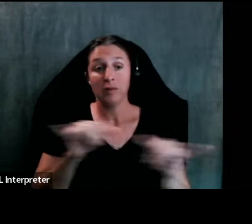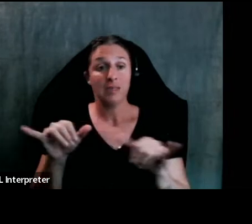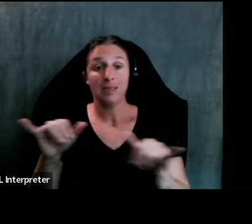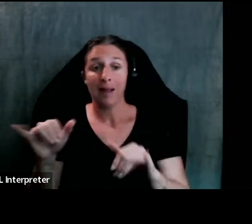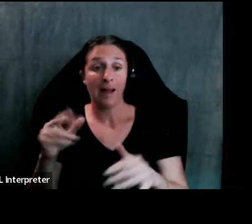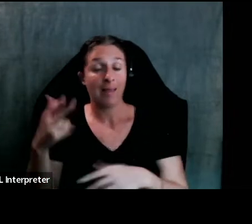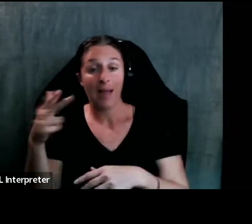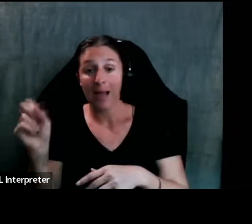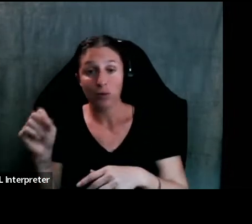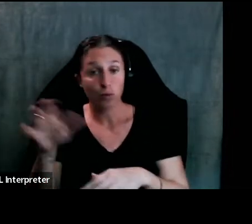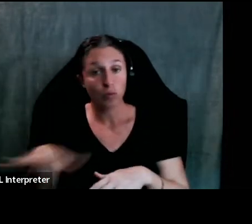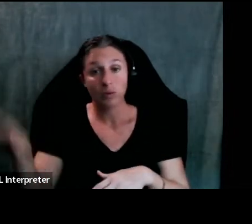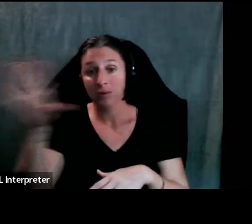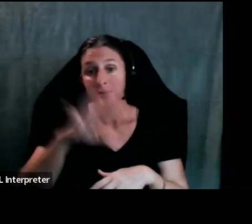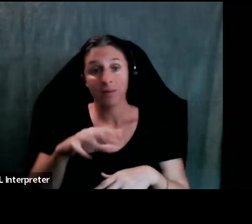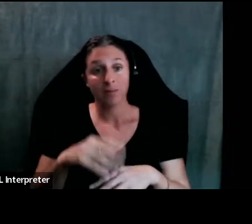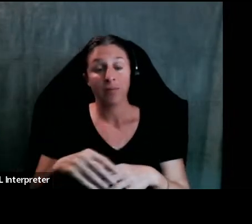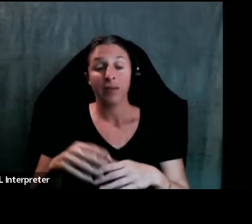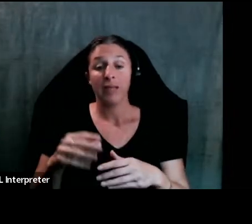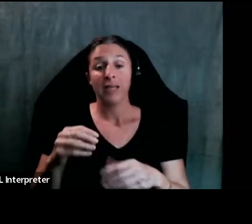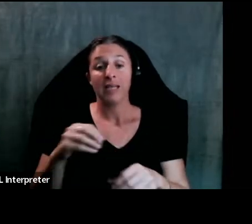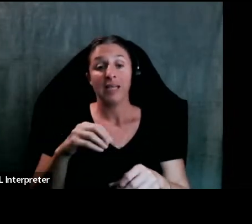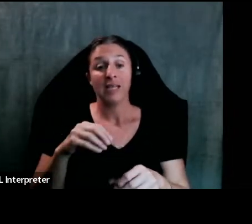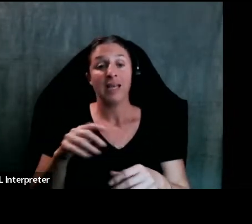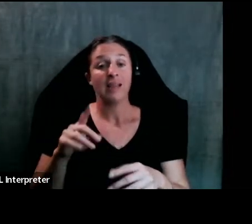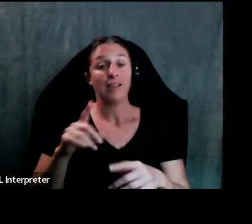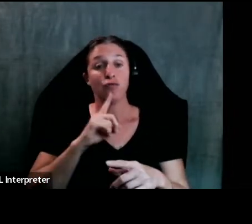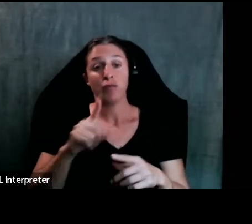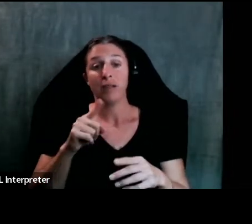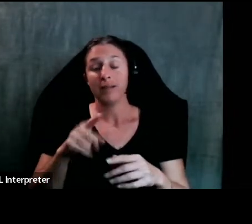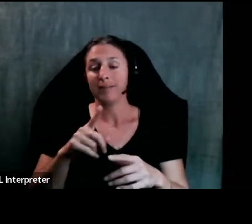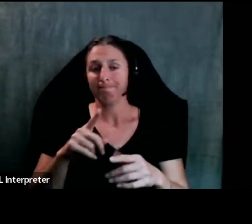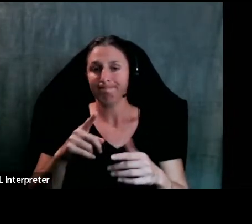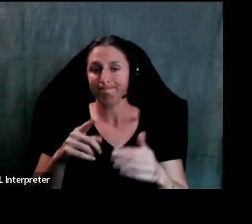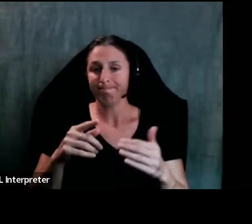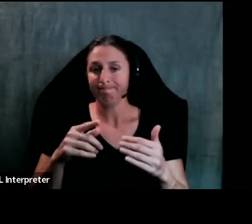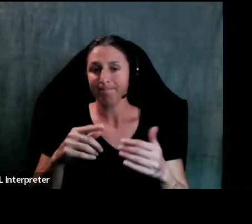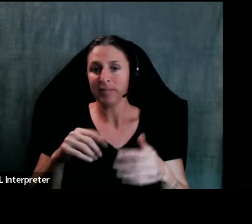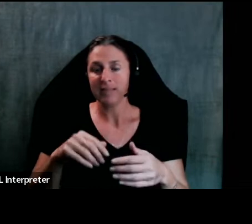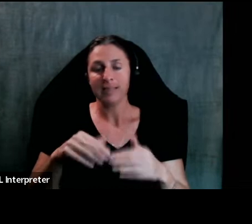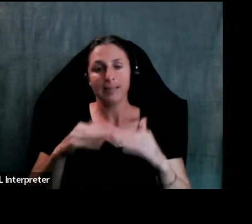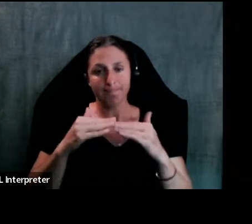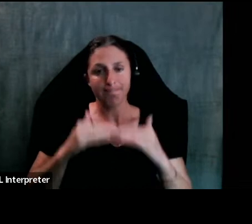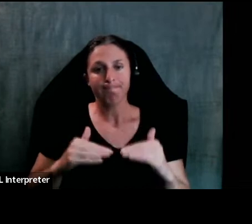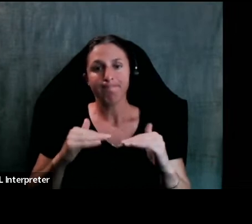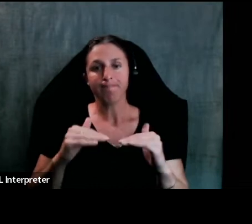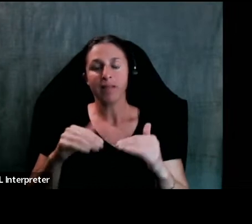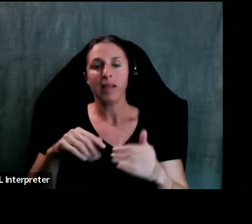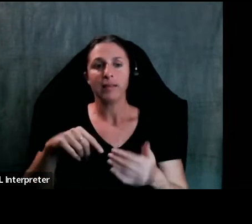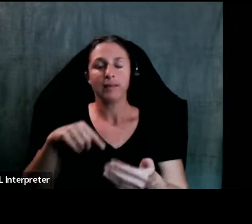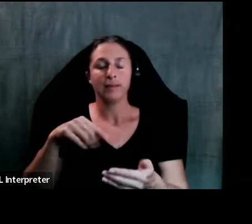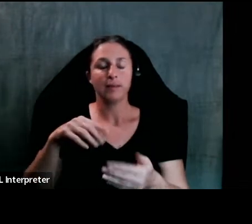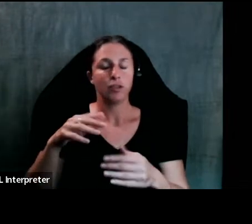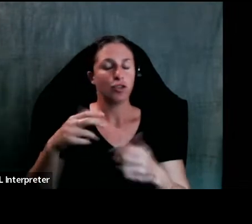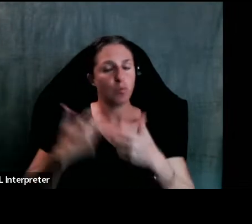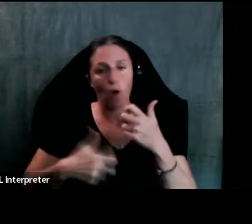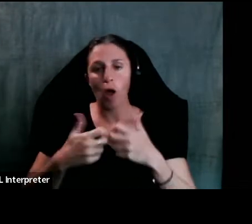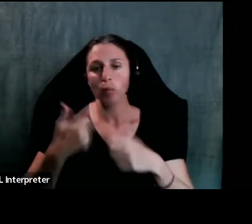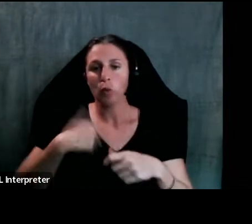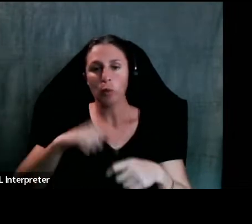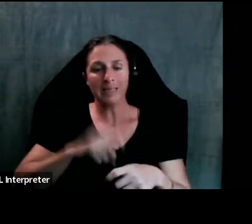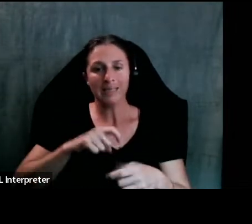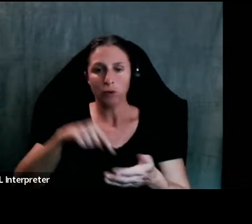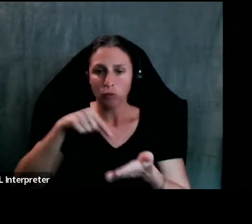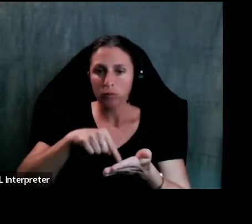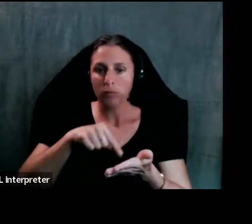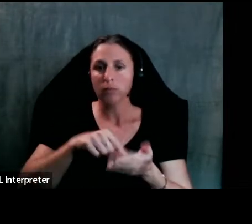schools. And in some degrees, it is a underlying problem that we have to find solutions to. It goes beyond hiring